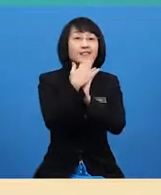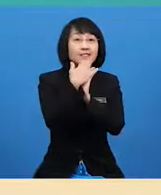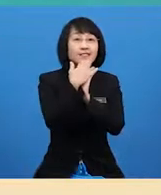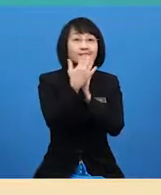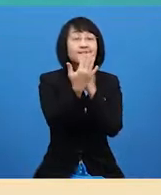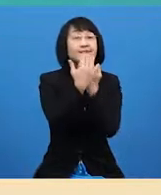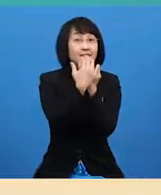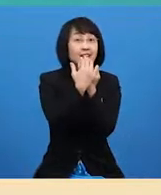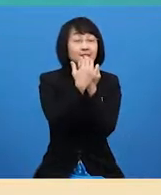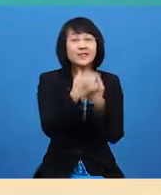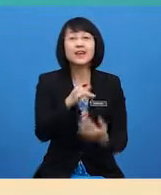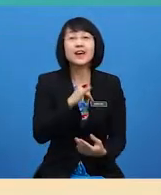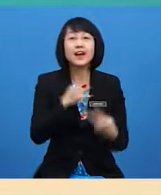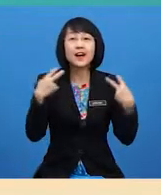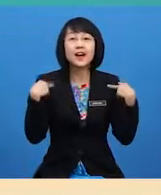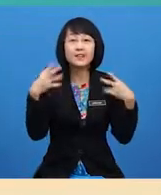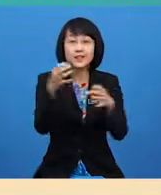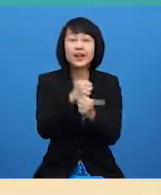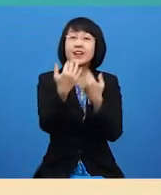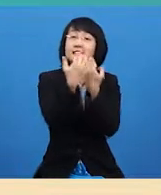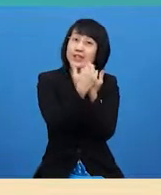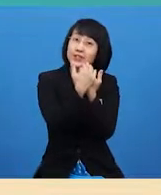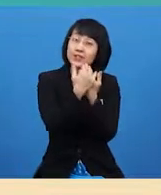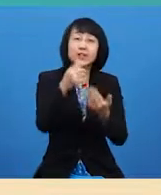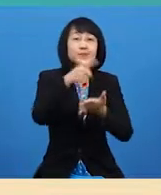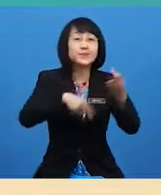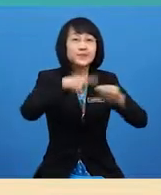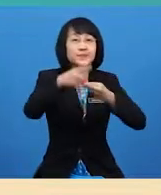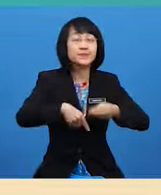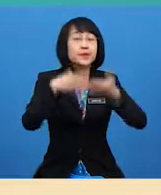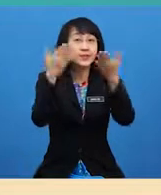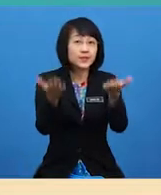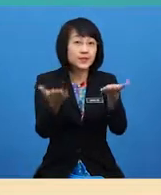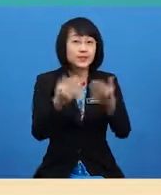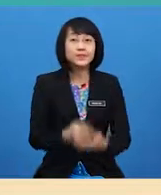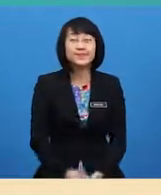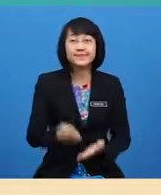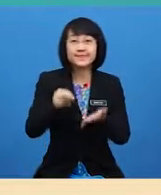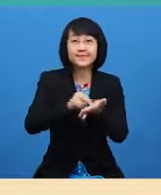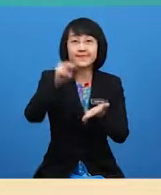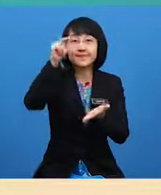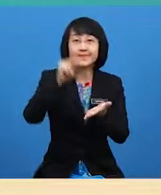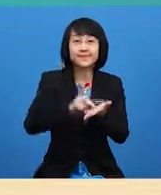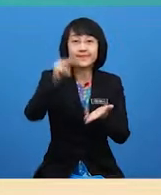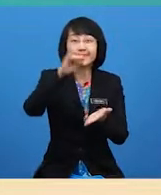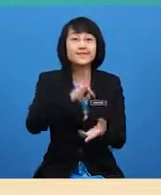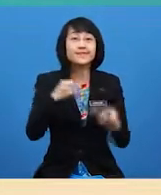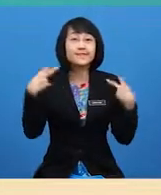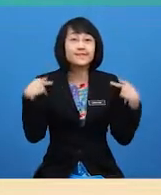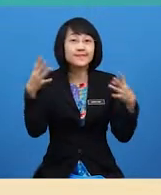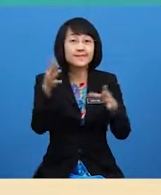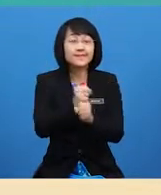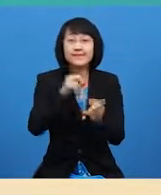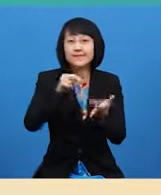Sandwich, sandwich, I've got sandwich. What about you? Noodle, noodle, I've